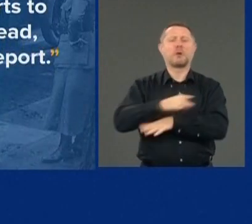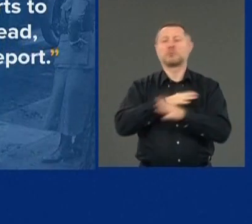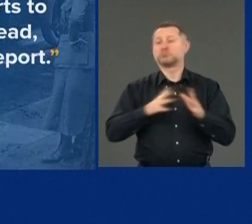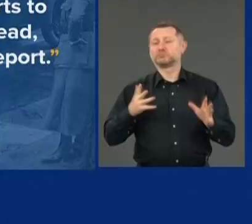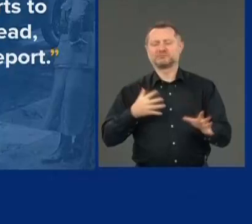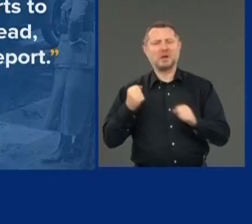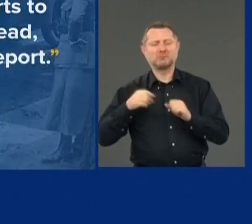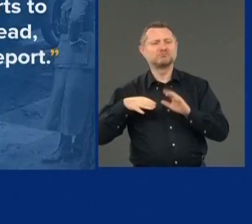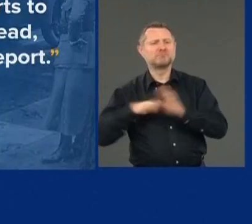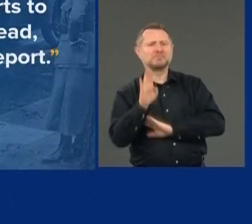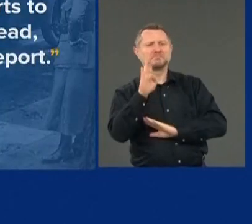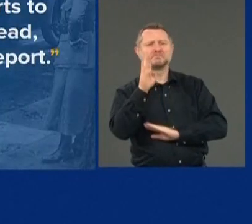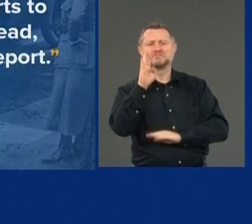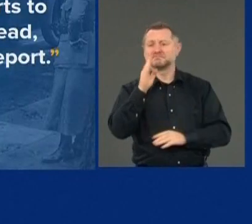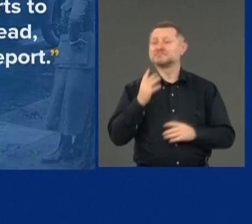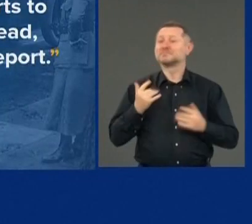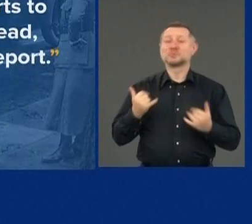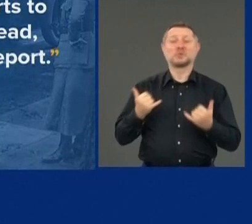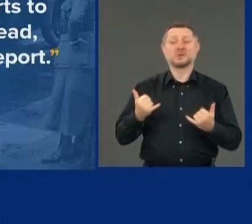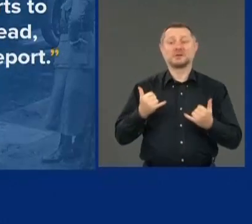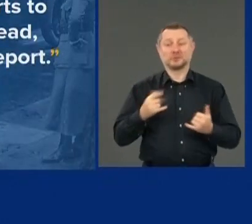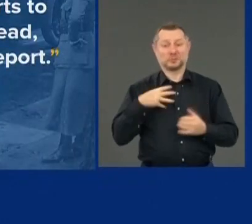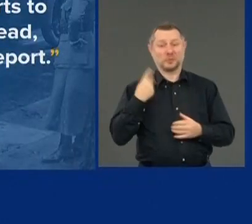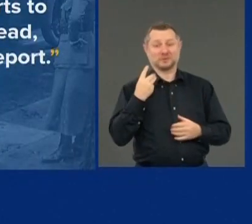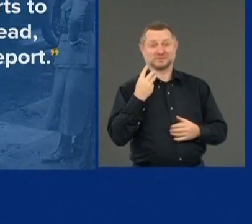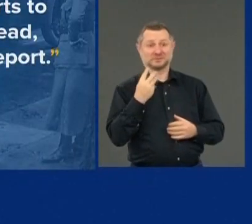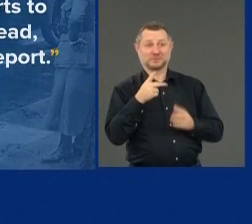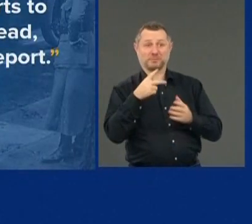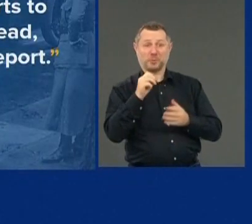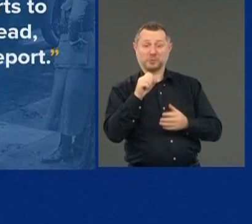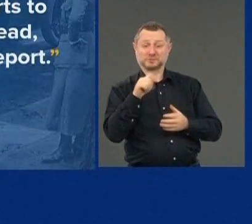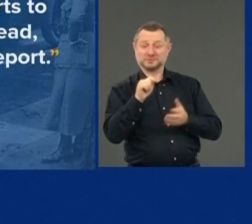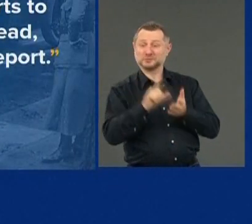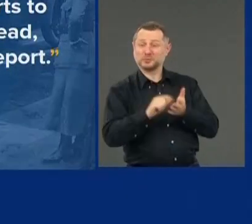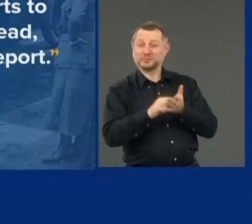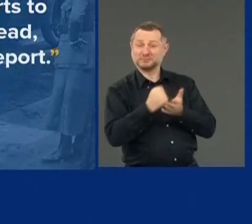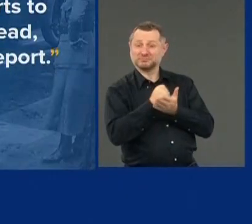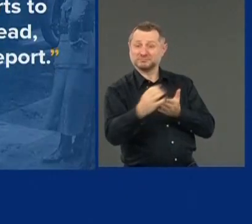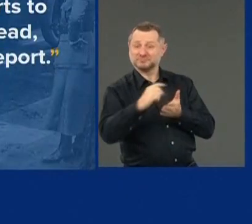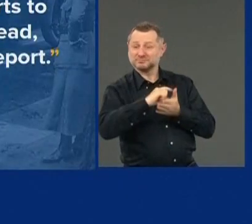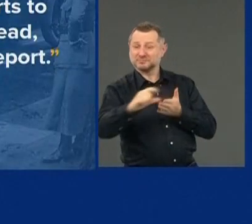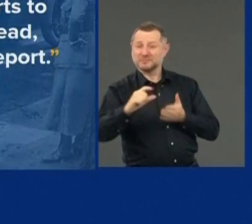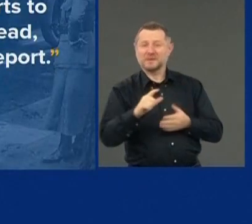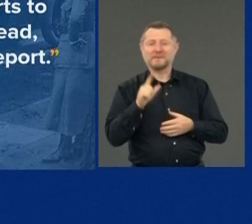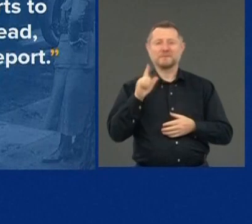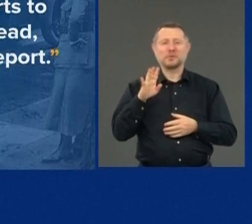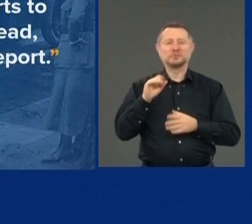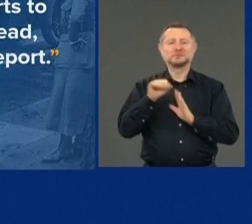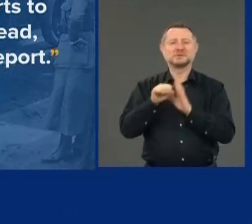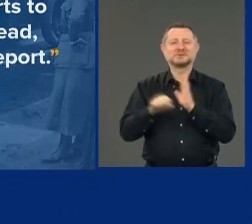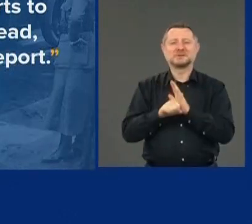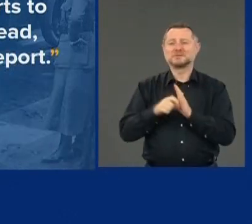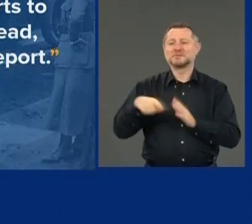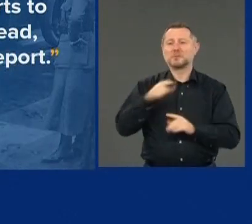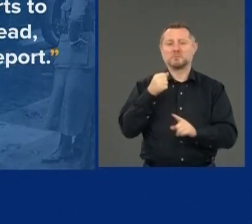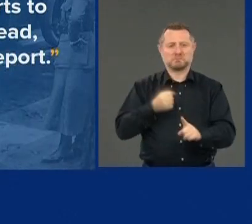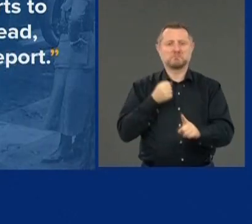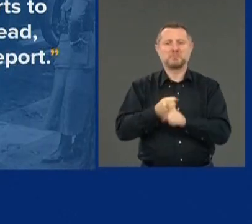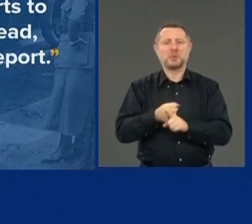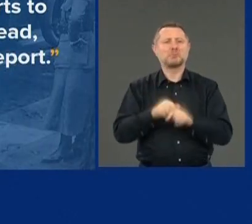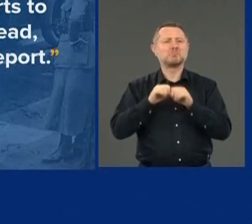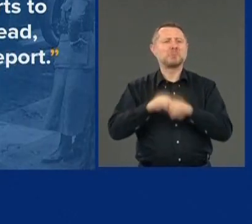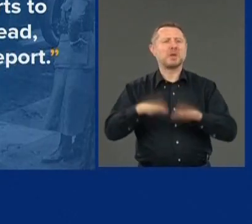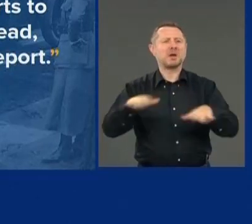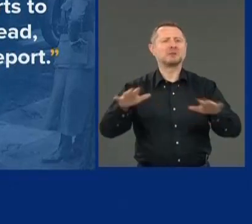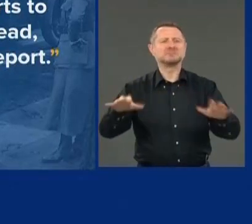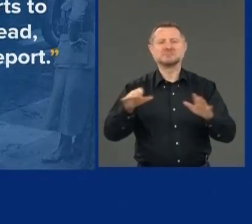Washington Post, 24 states may have an uncontrolled growth of the